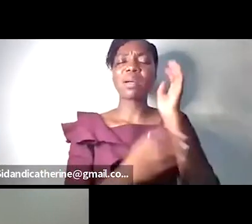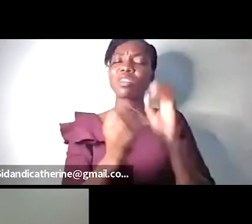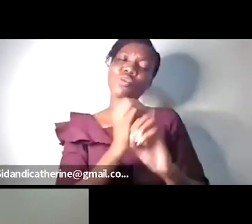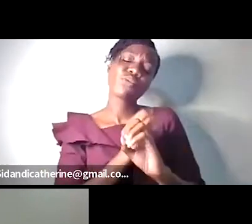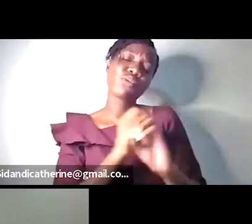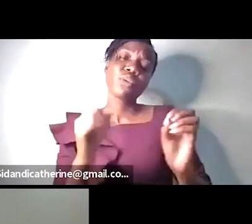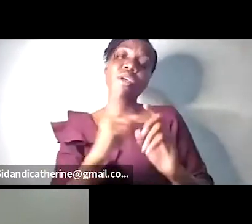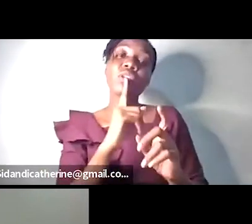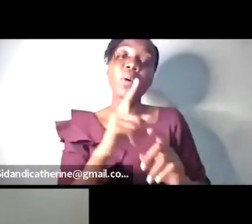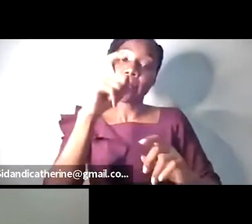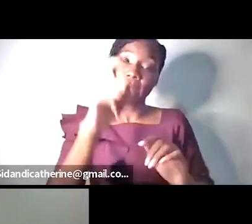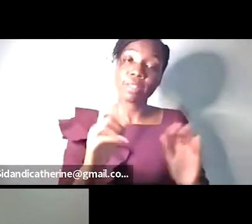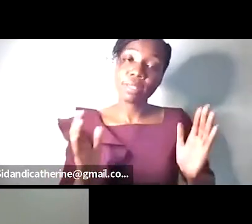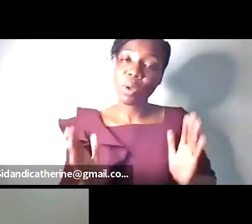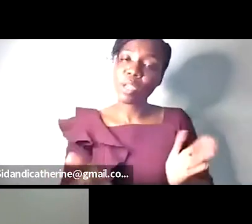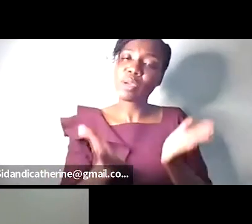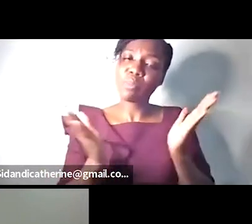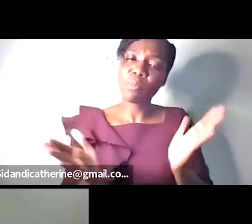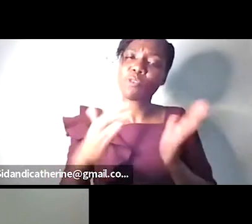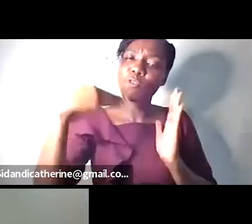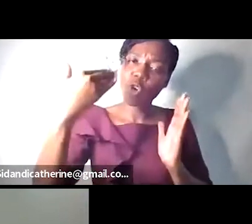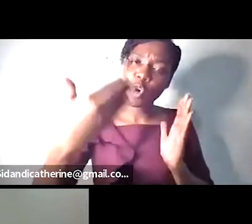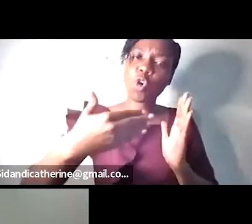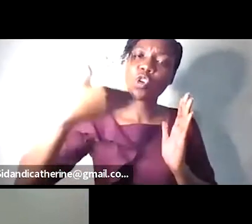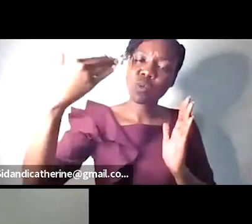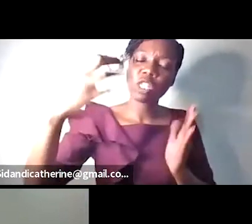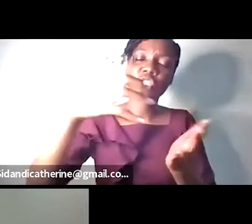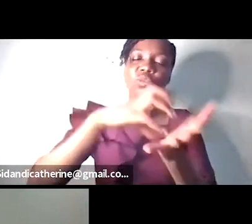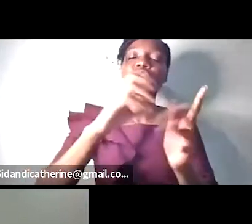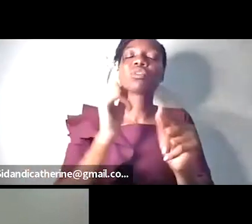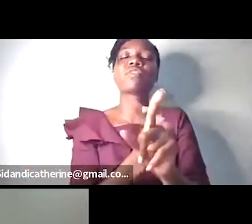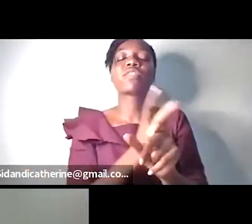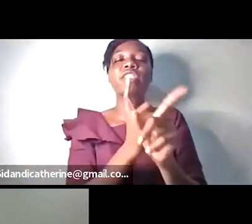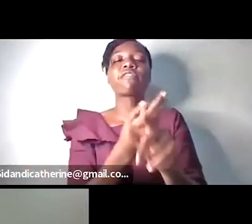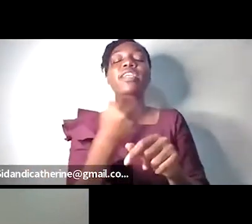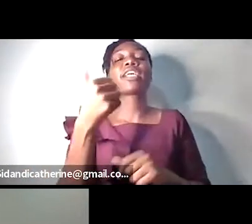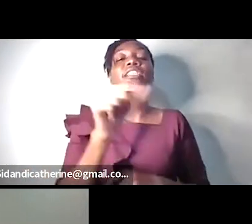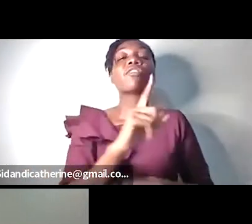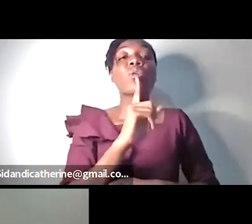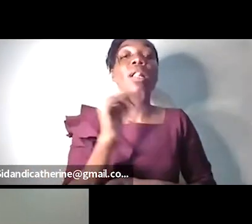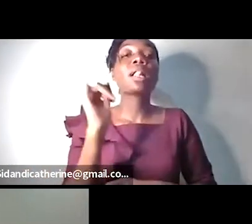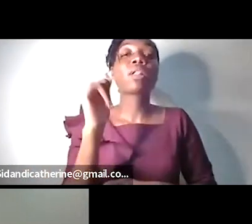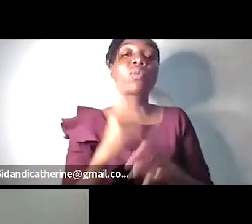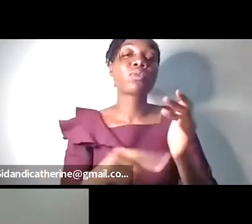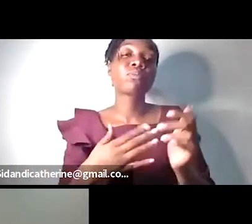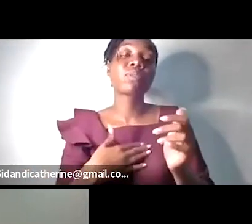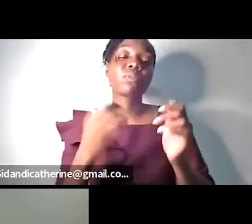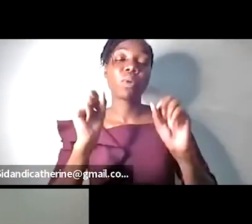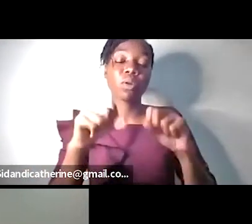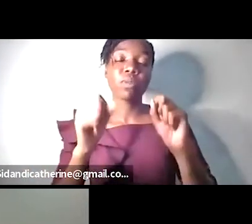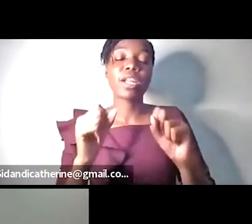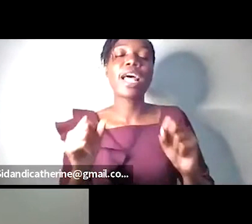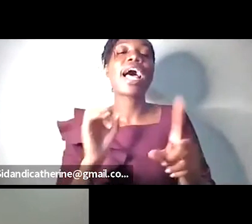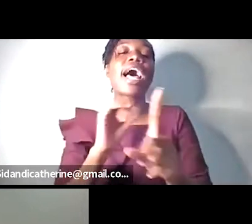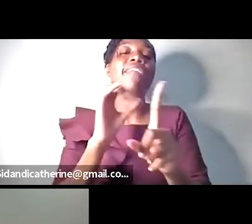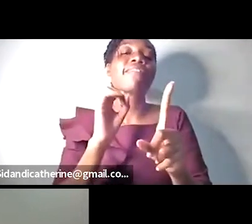always improve in every circumstances. That's what I can advise a woman at